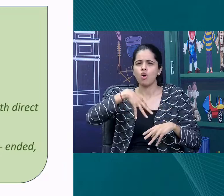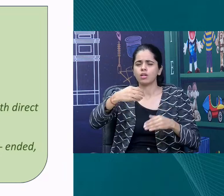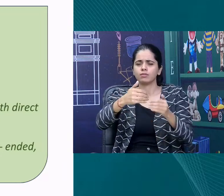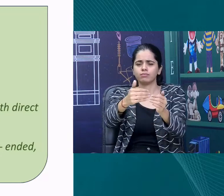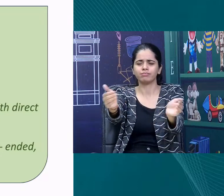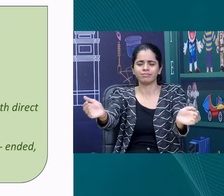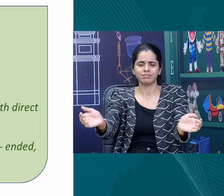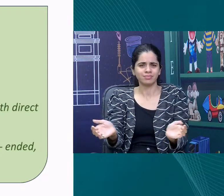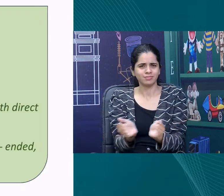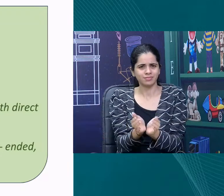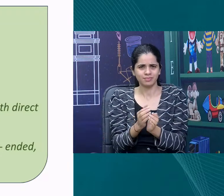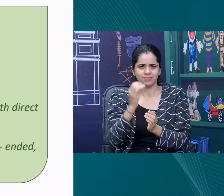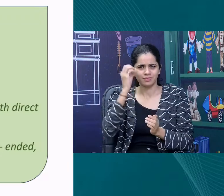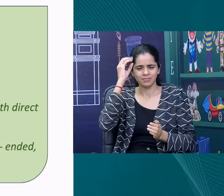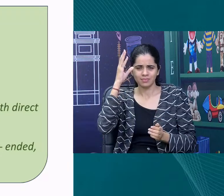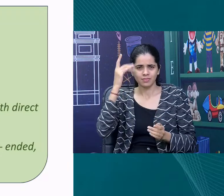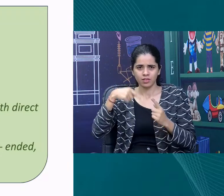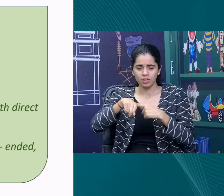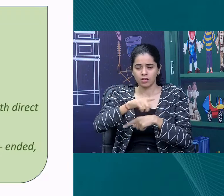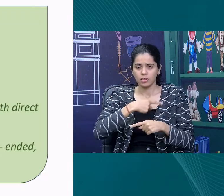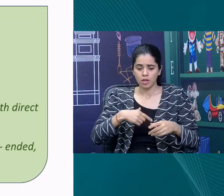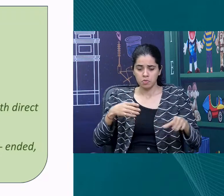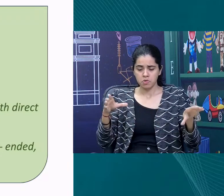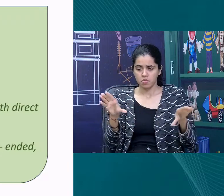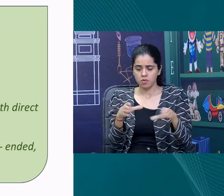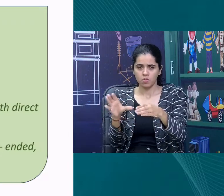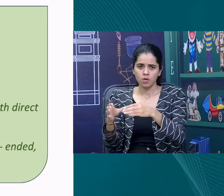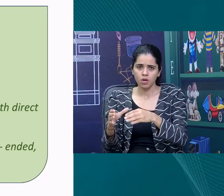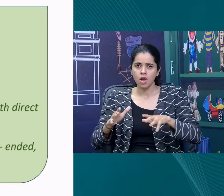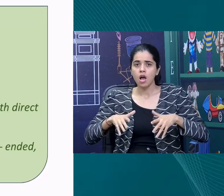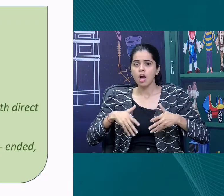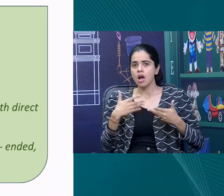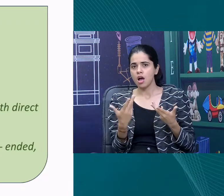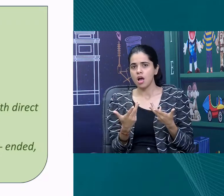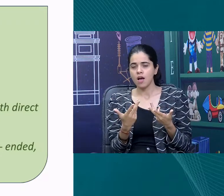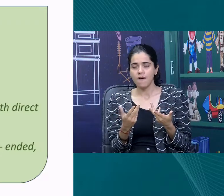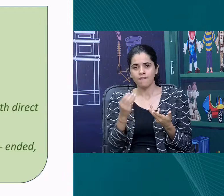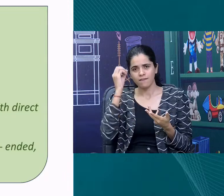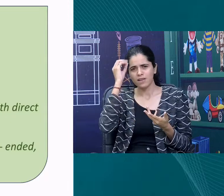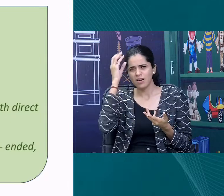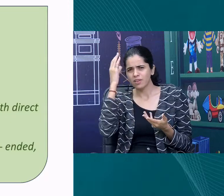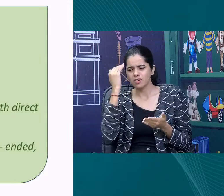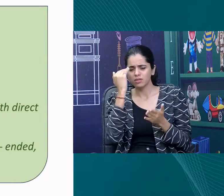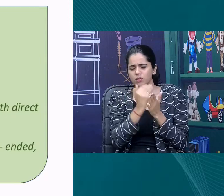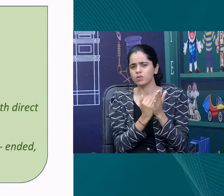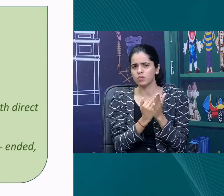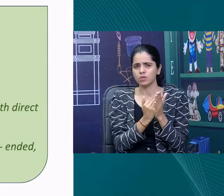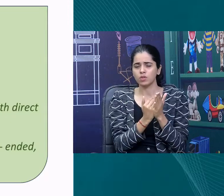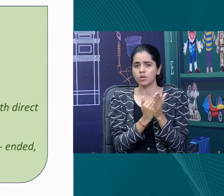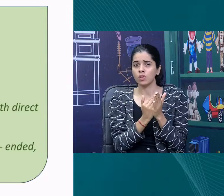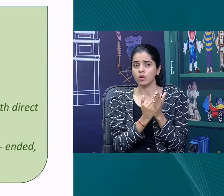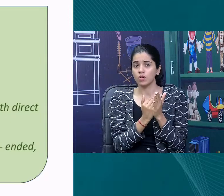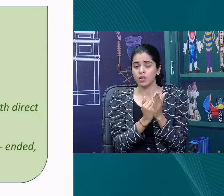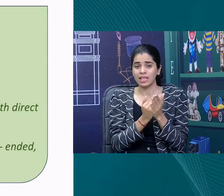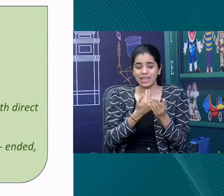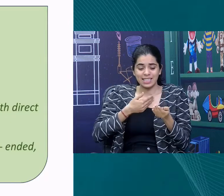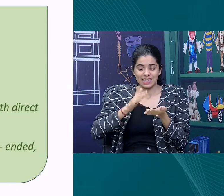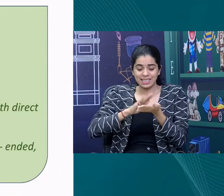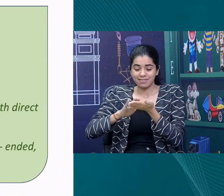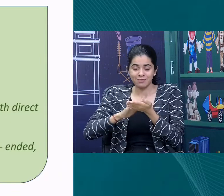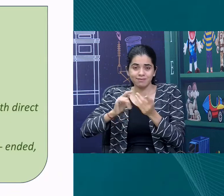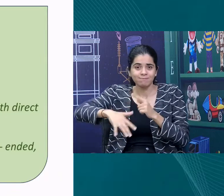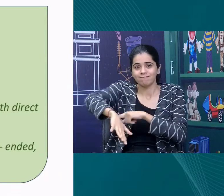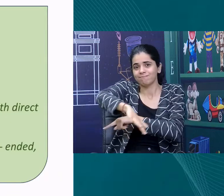community. You can decide. Sit as a group and decide how are you going to create this awareness campaign, especially focusing on hygiene in